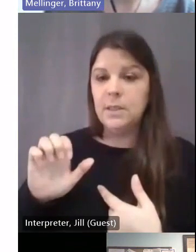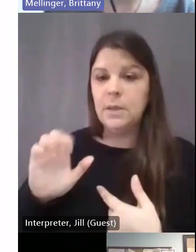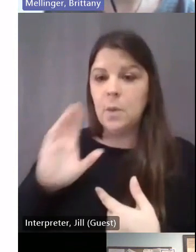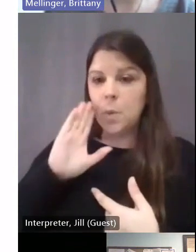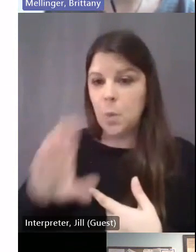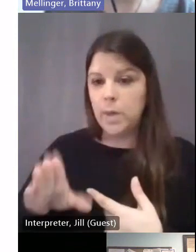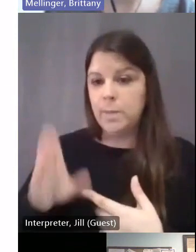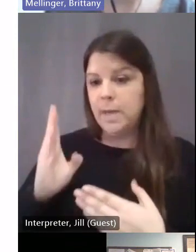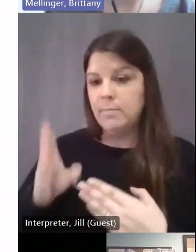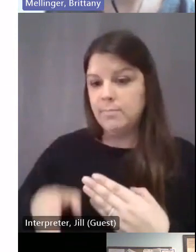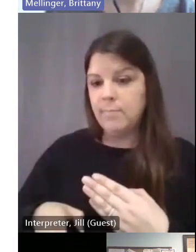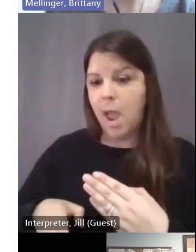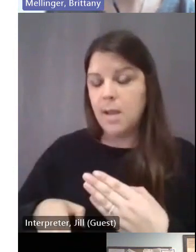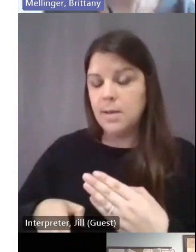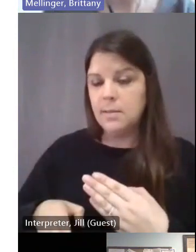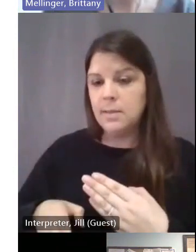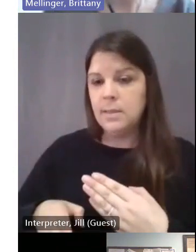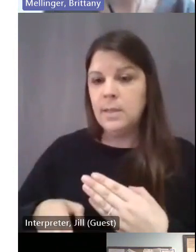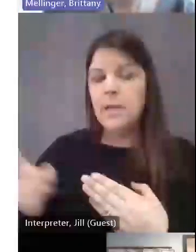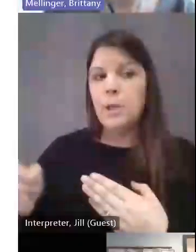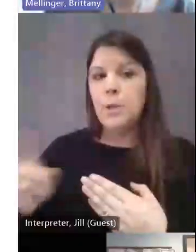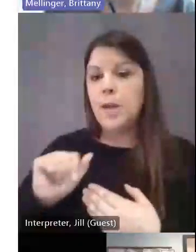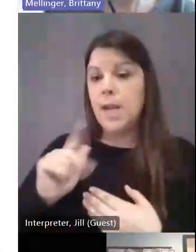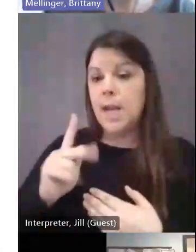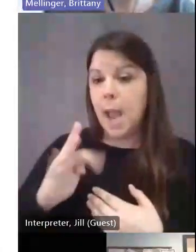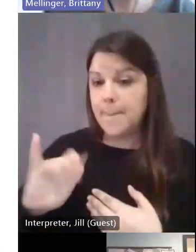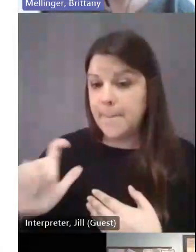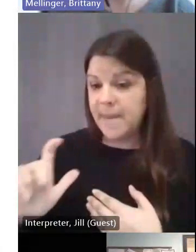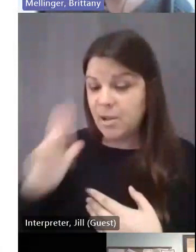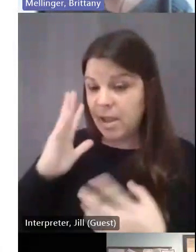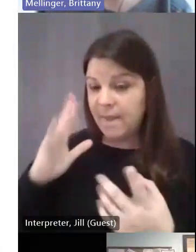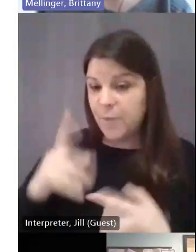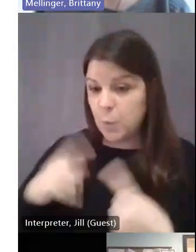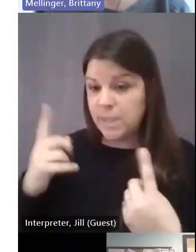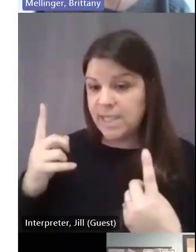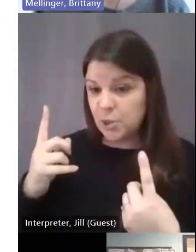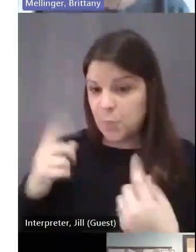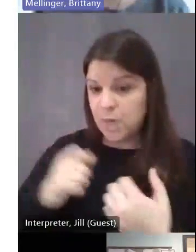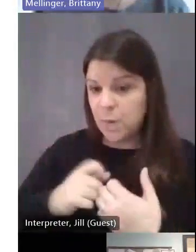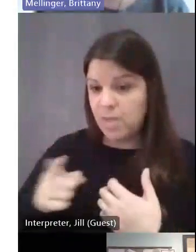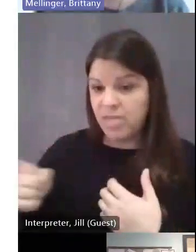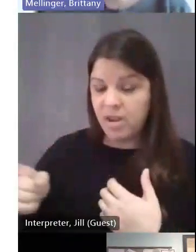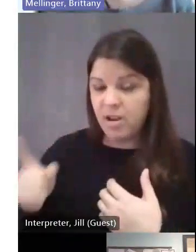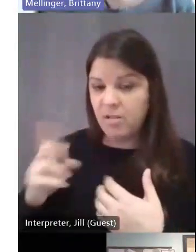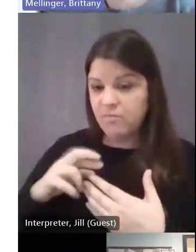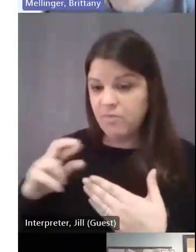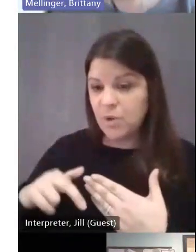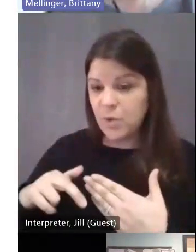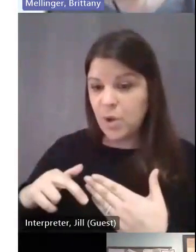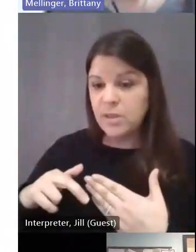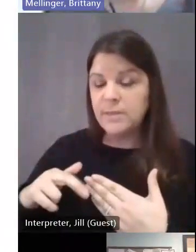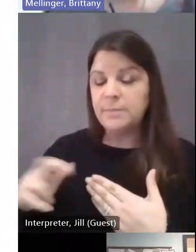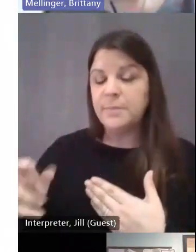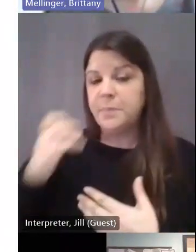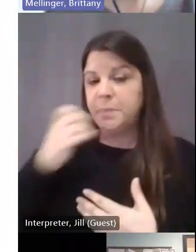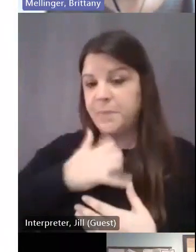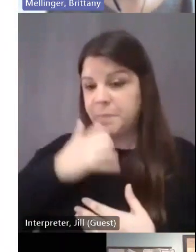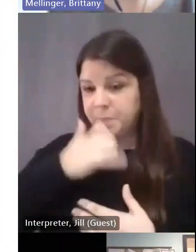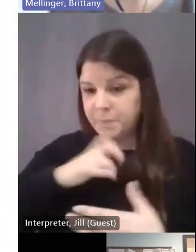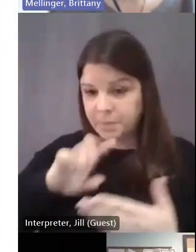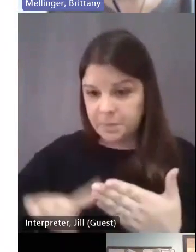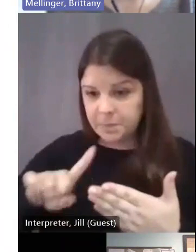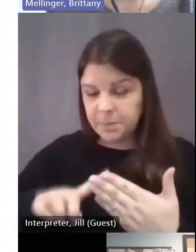be concluded. Someone could appeal that decision if they felt that there was errors in the investigation,